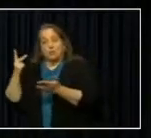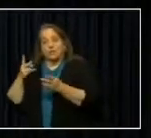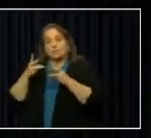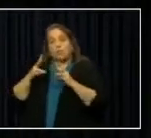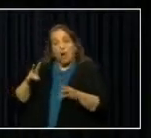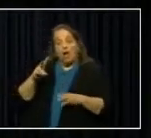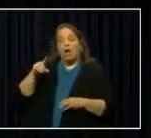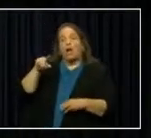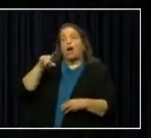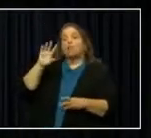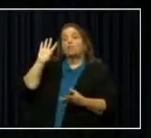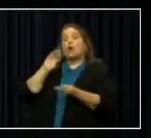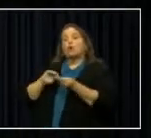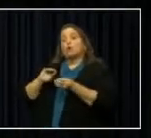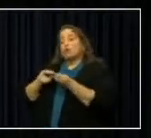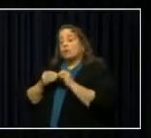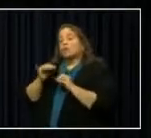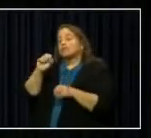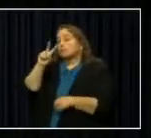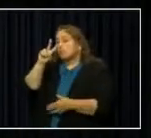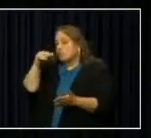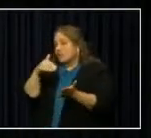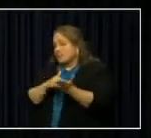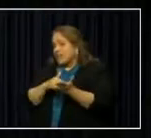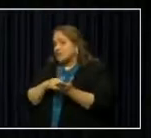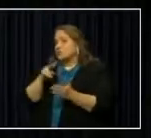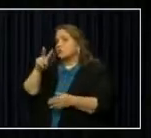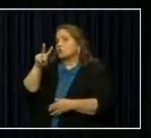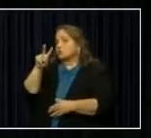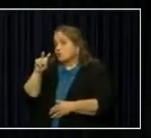others, our total number is